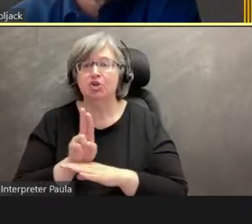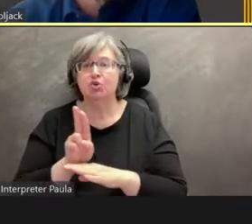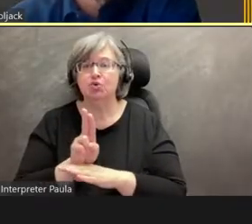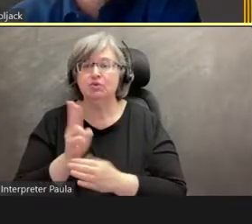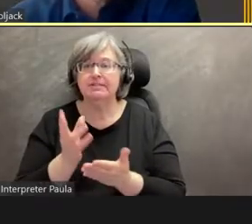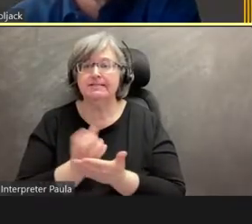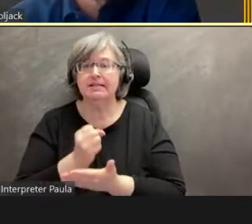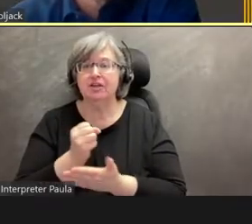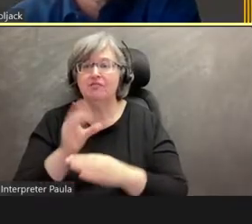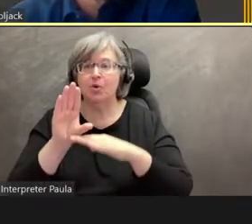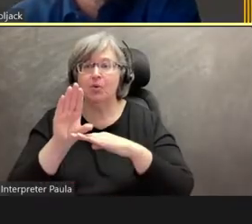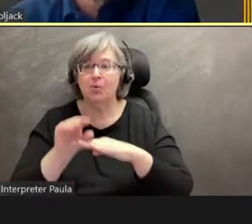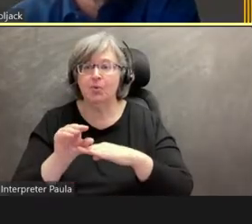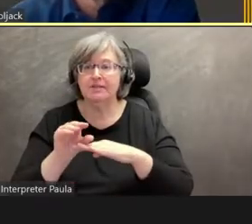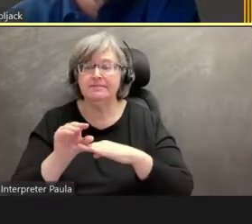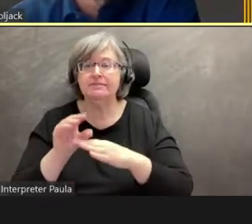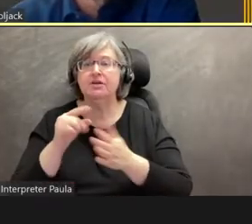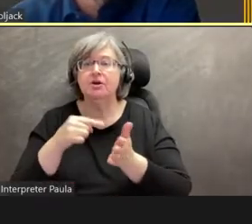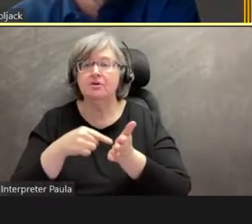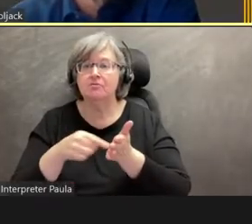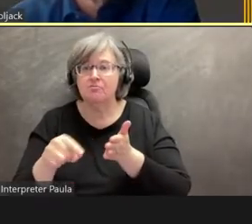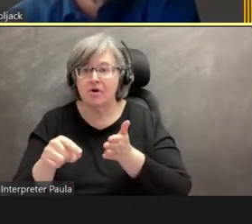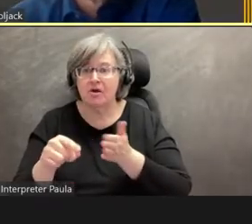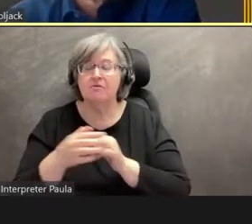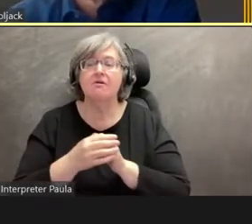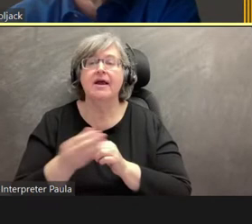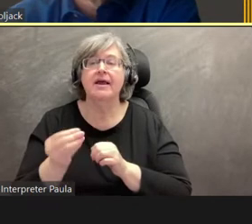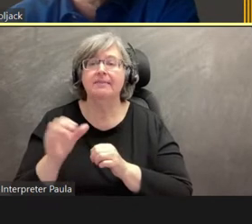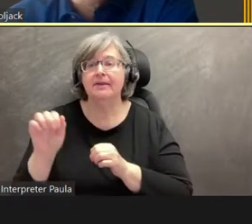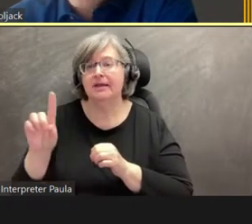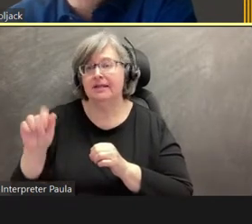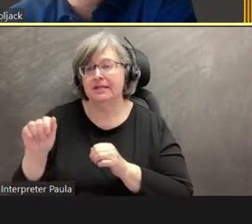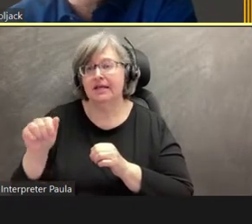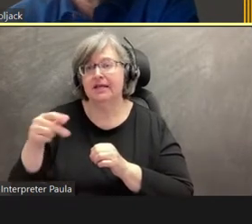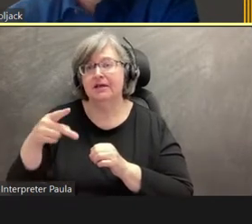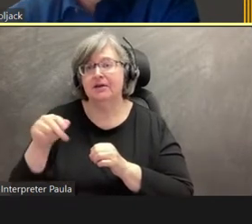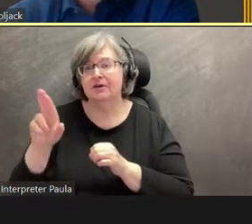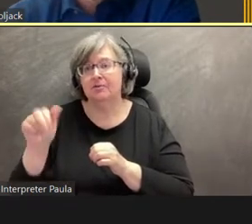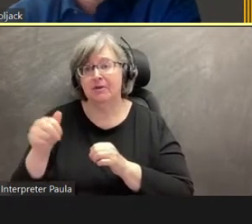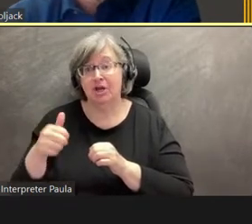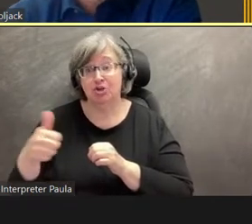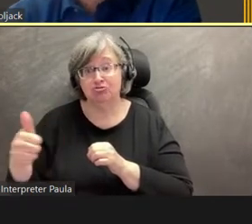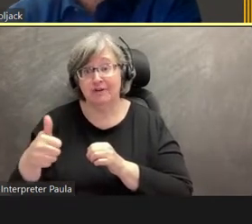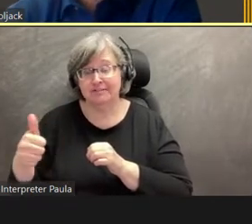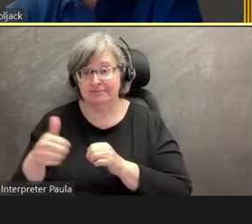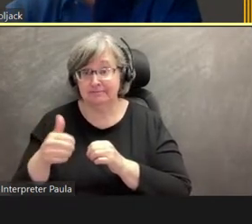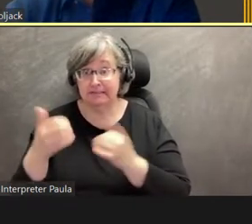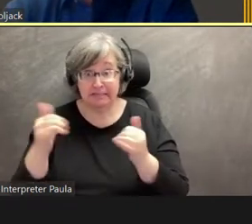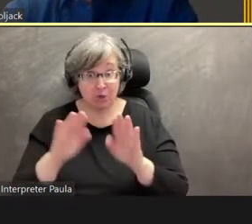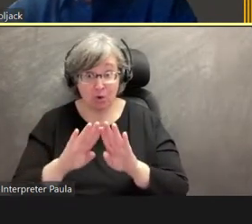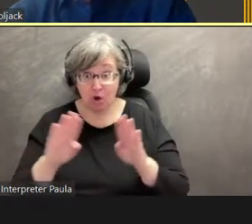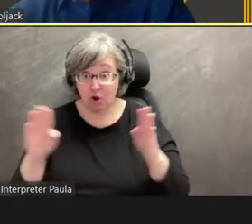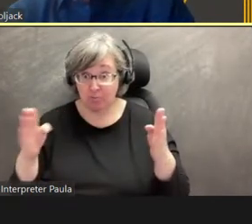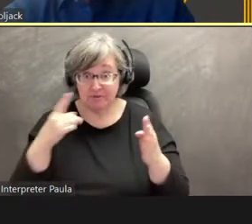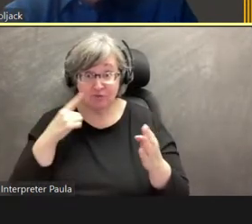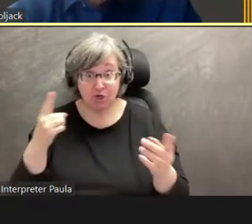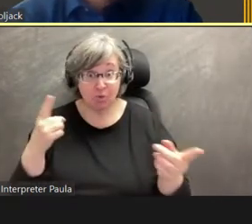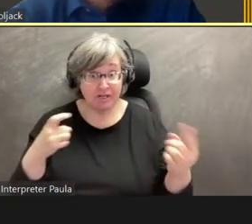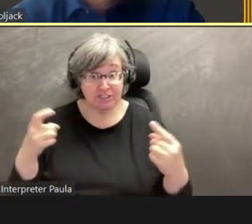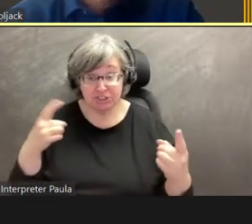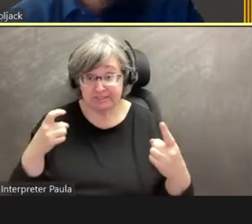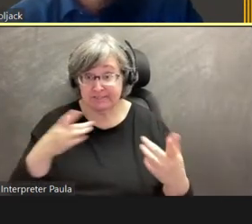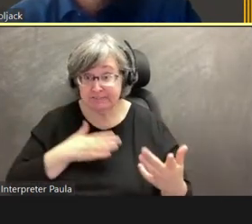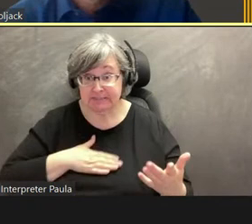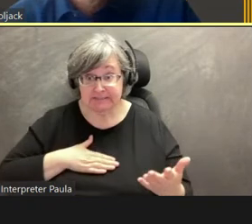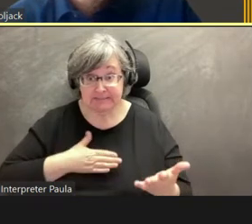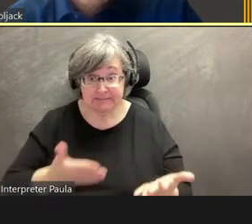of reduced fare ride free as well as ADA paratransit. So can I open it up for questions?